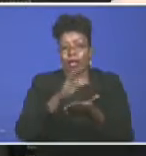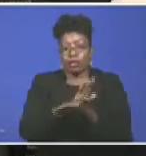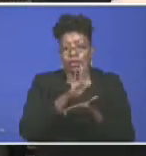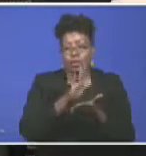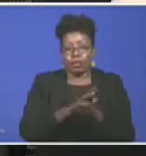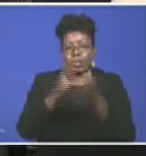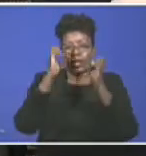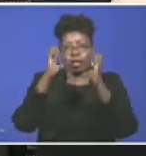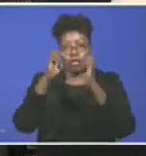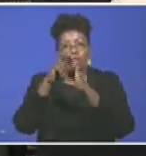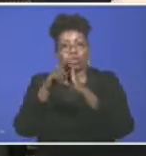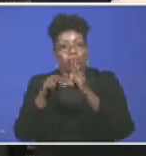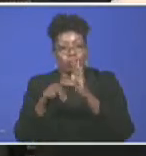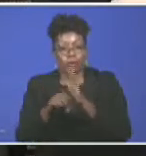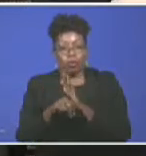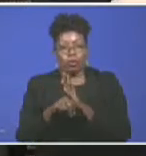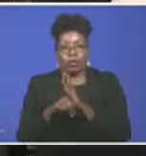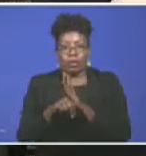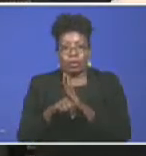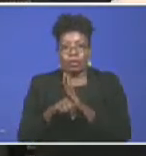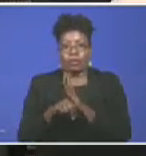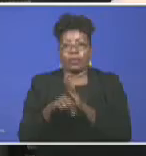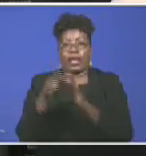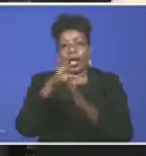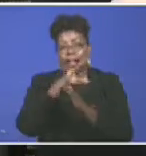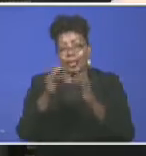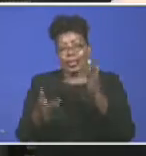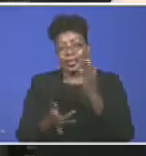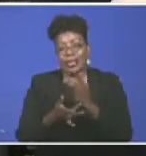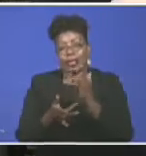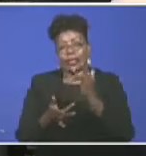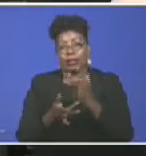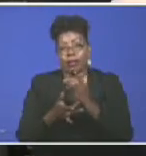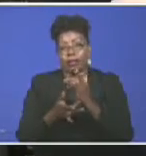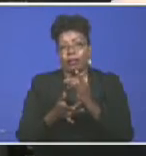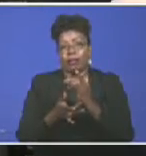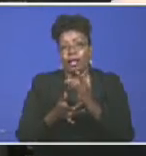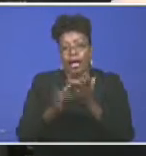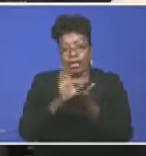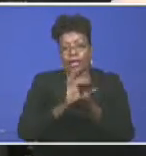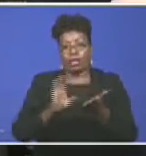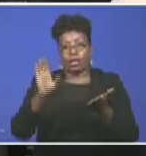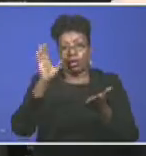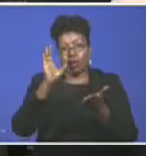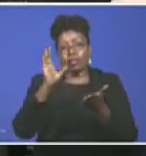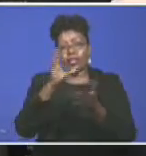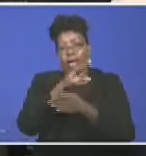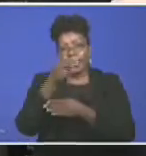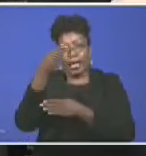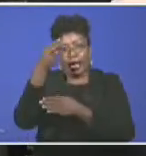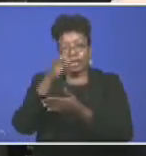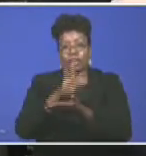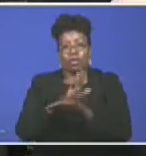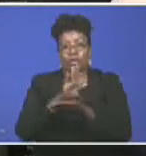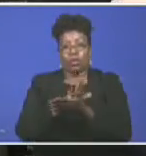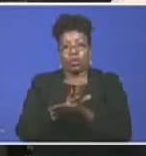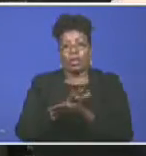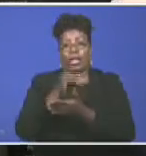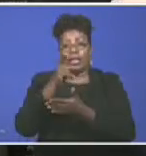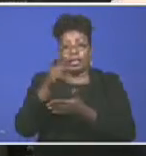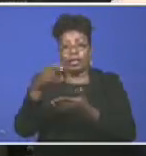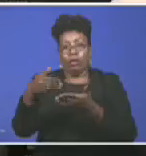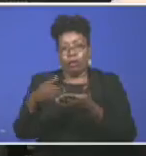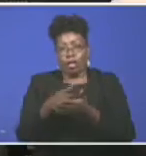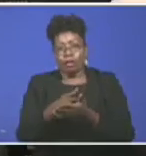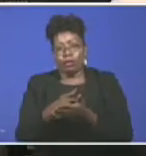and our educational institutions at the technical level, at the tertiary level, and at the high school level, that they're relevant